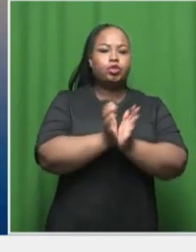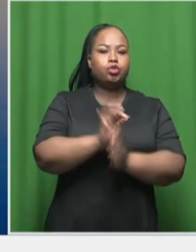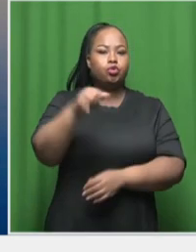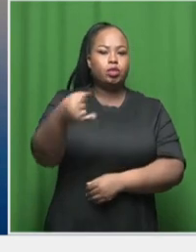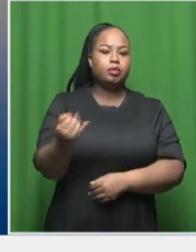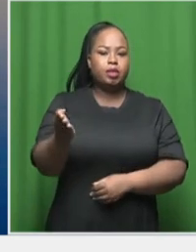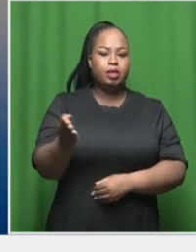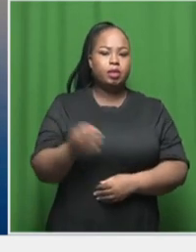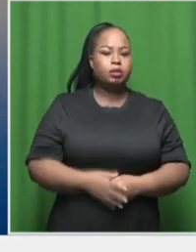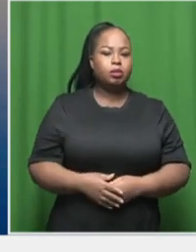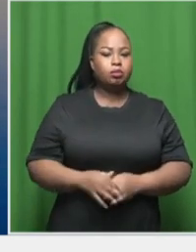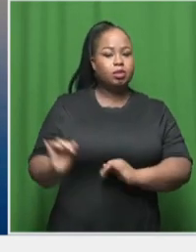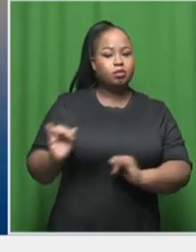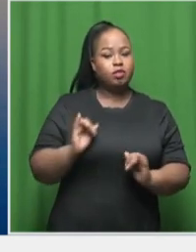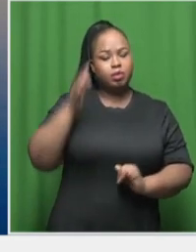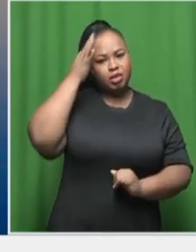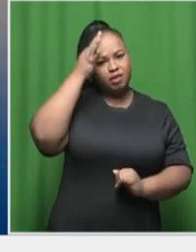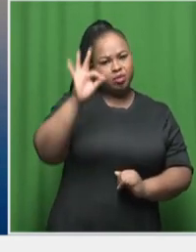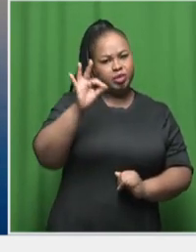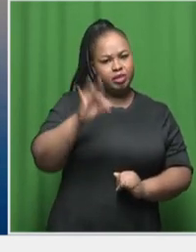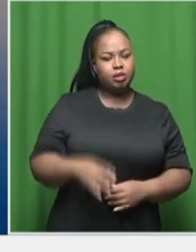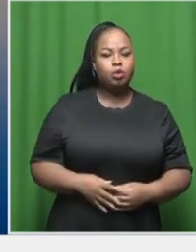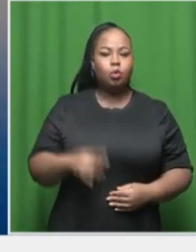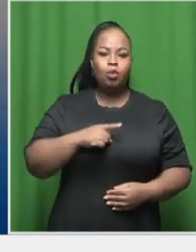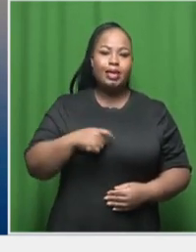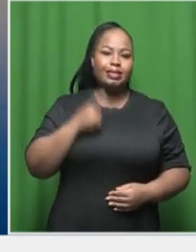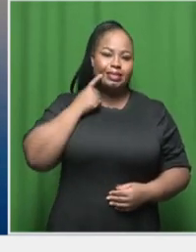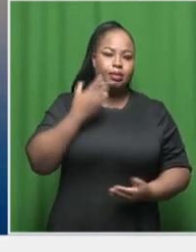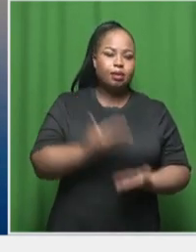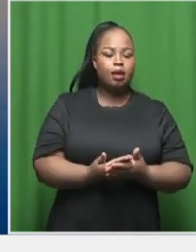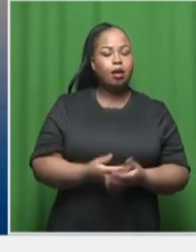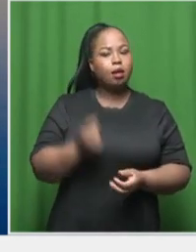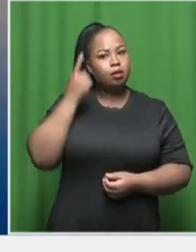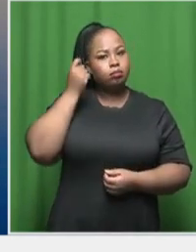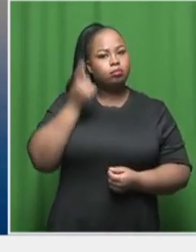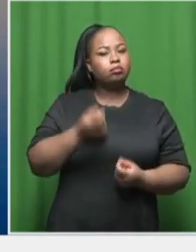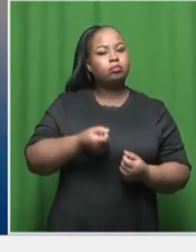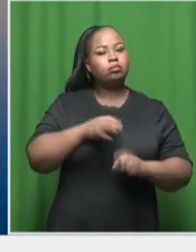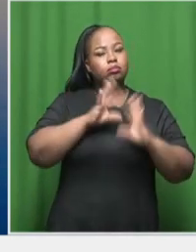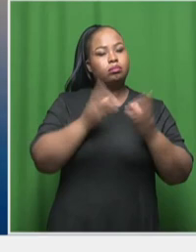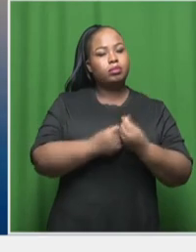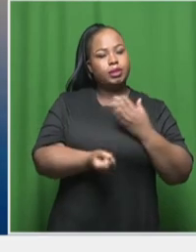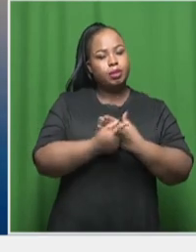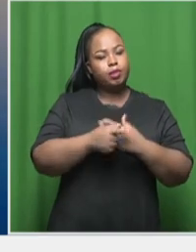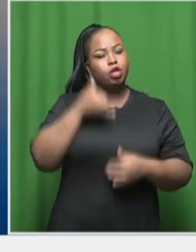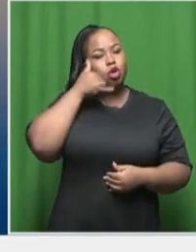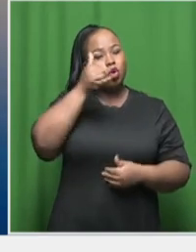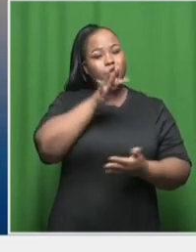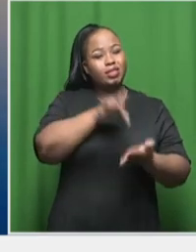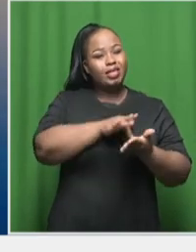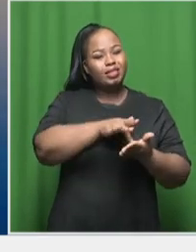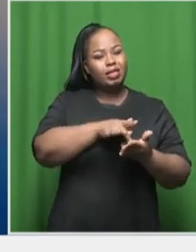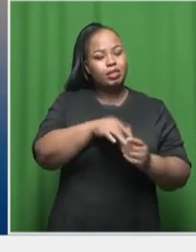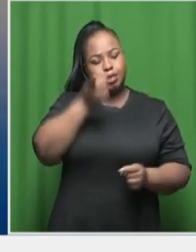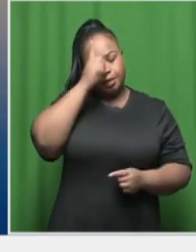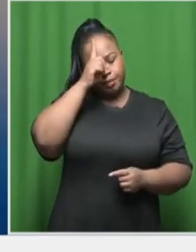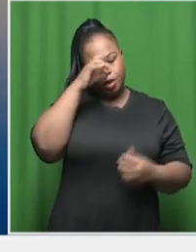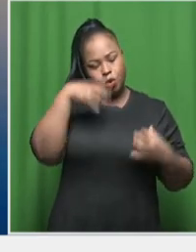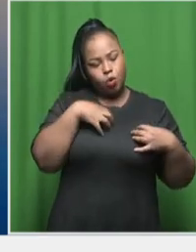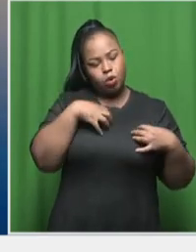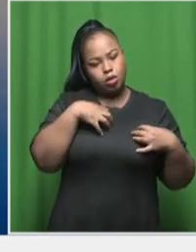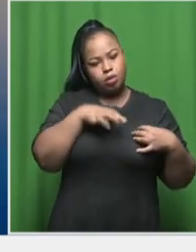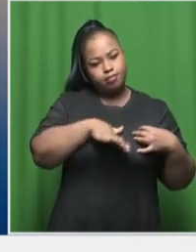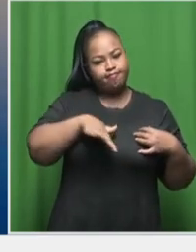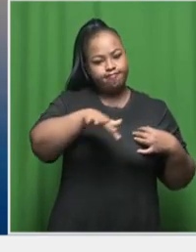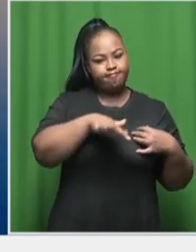Johannesburg invited by government so that they can actually understand what is happening in the call center, especially black-owned